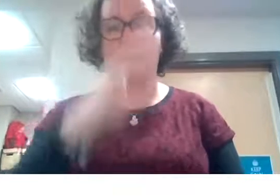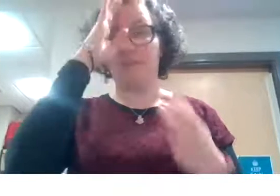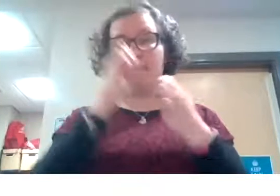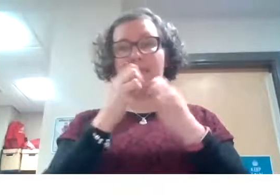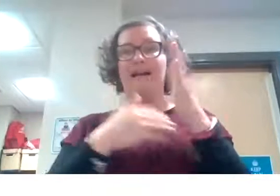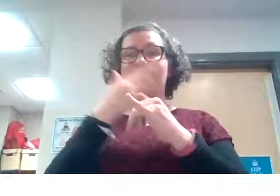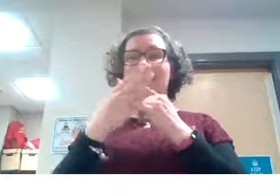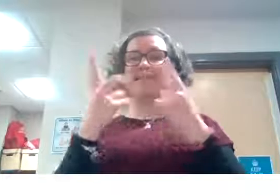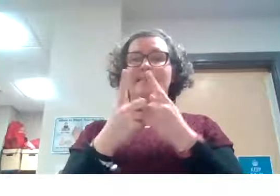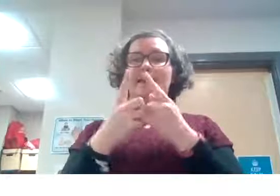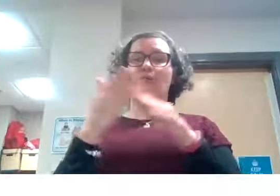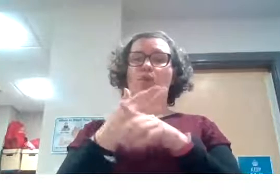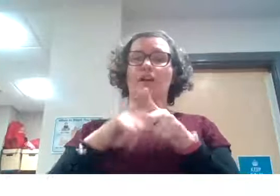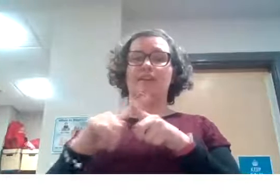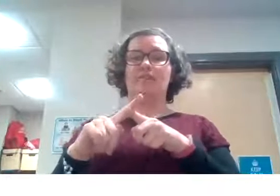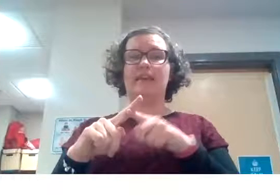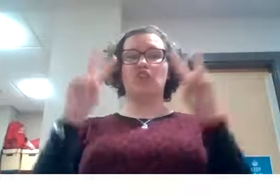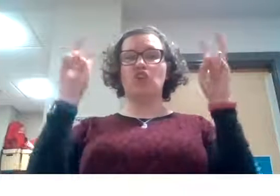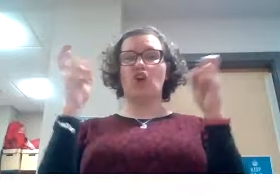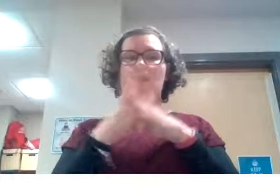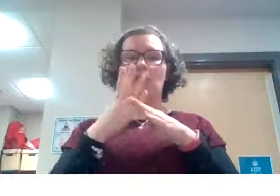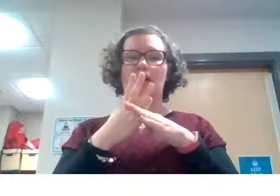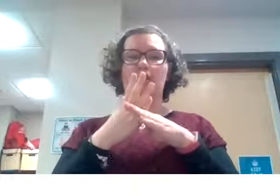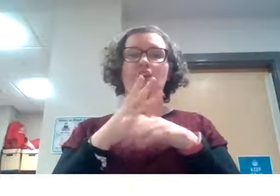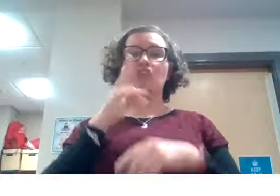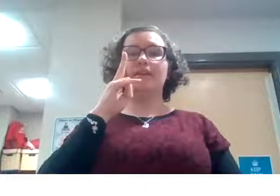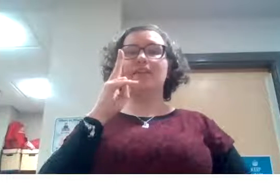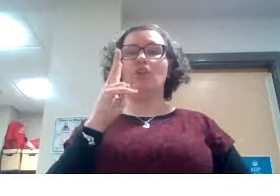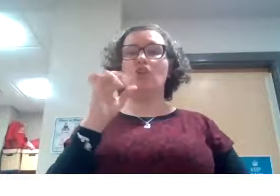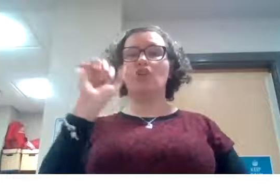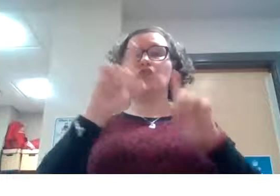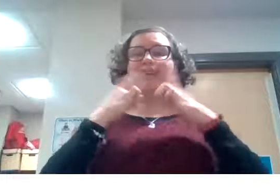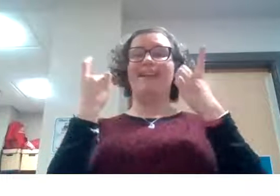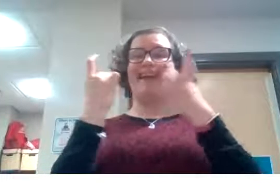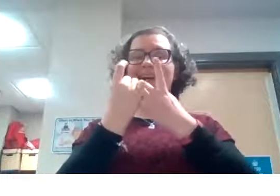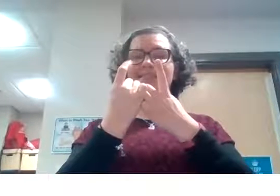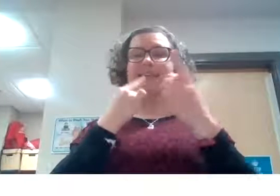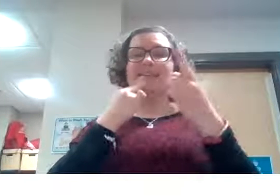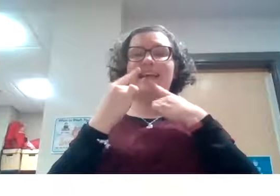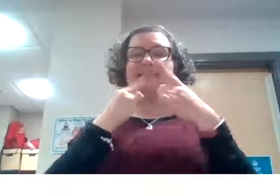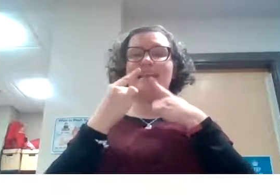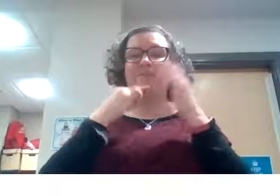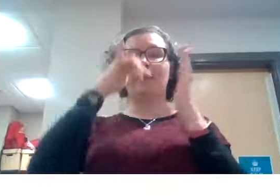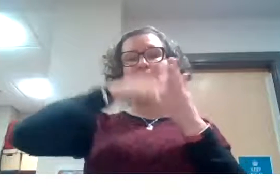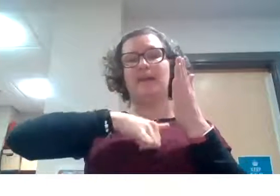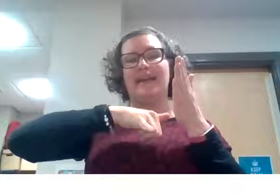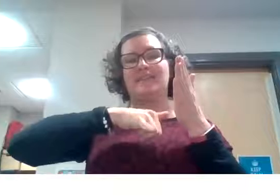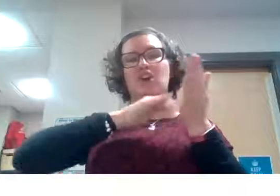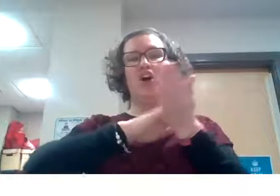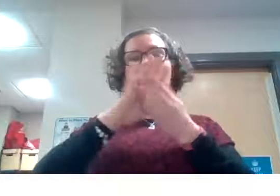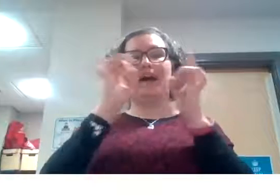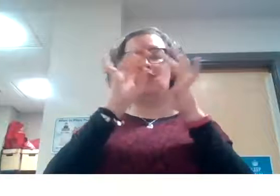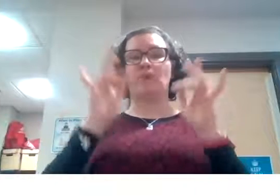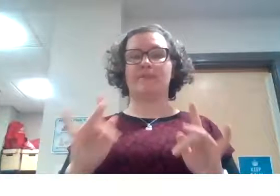Okay, and remember, last thing for work this week is your topic work. You need to look on your class's information